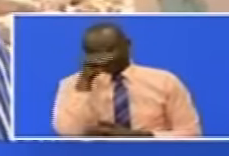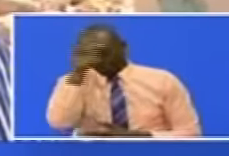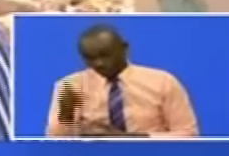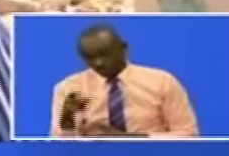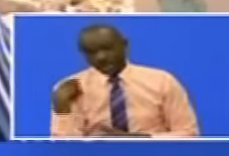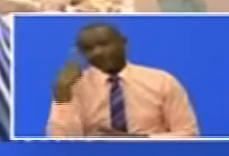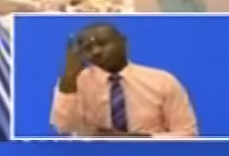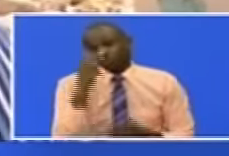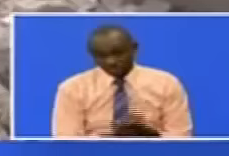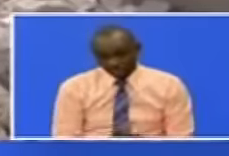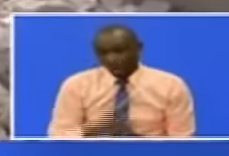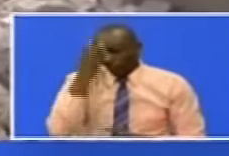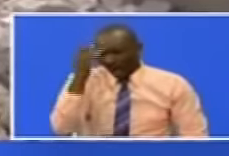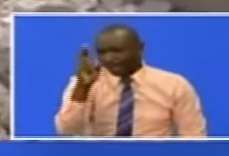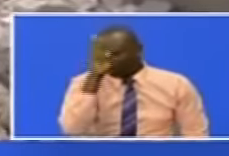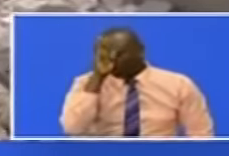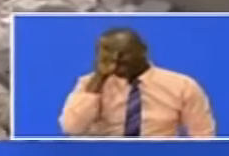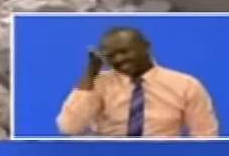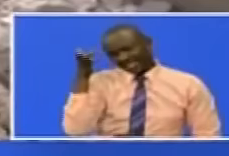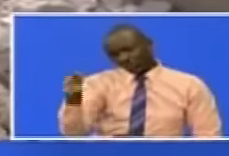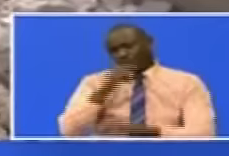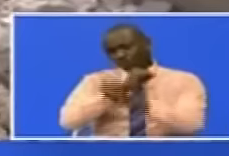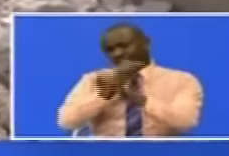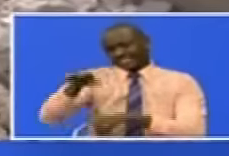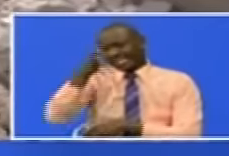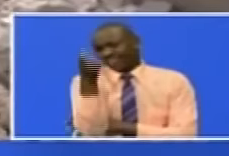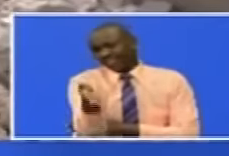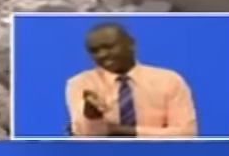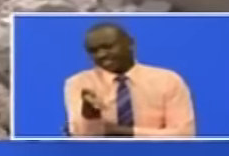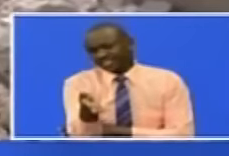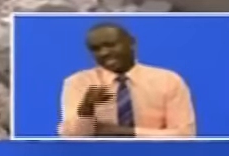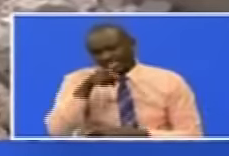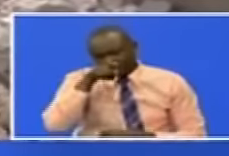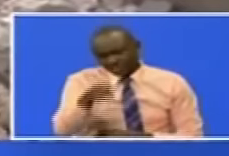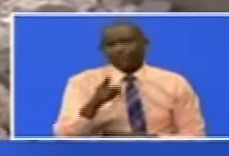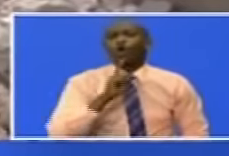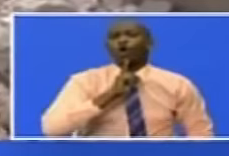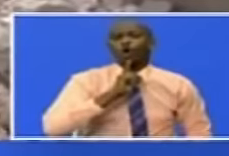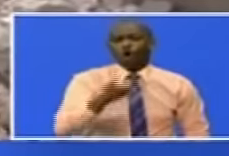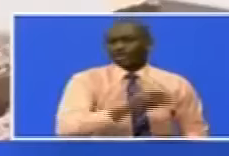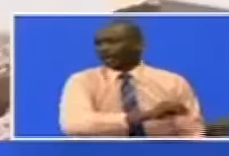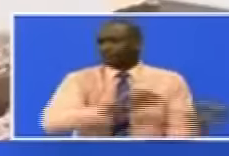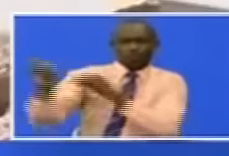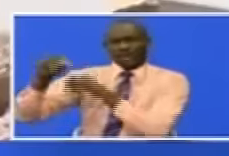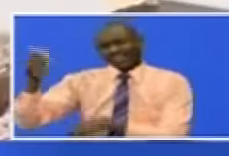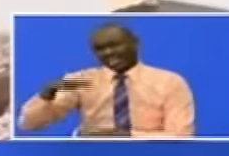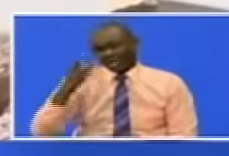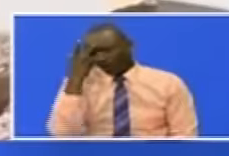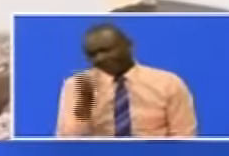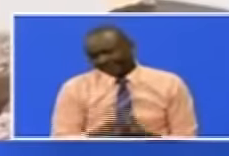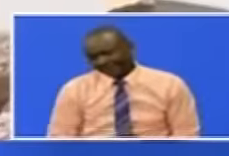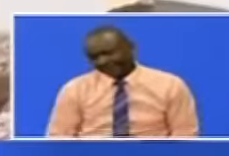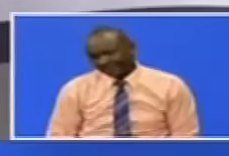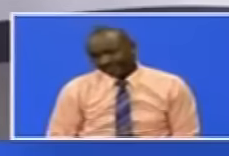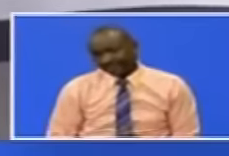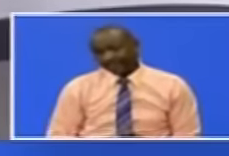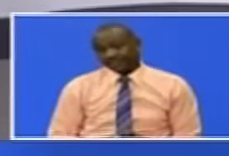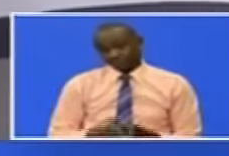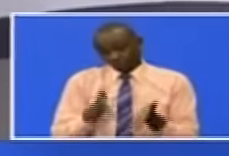pili, ni kwa nini maafisa wa polisi waliokuwa wakilinda sehemu hii waliweza kuamriwa kuondoka? As we stand here